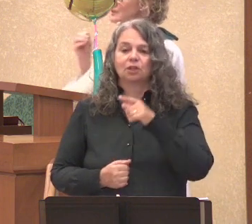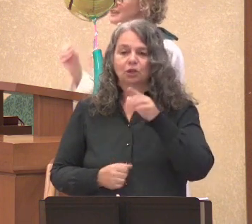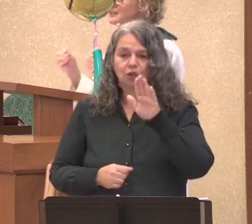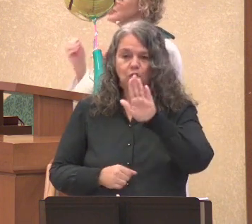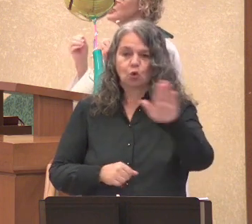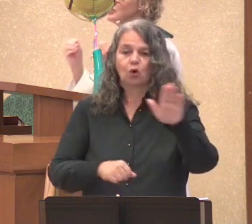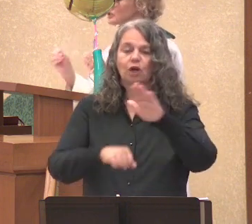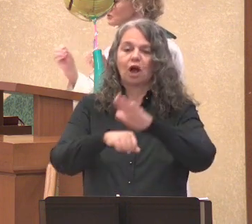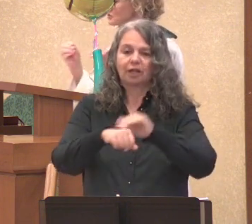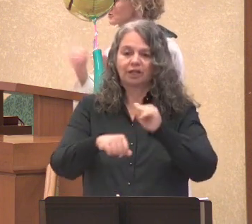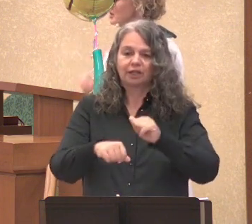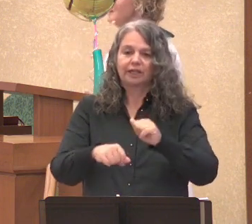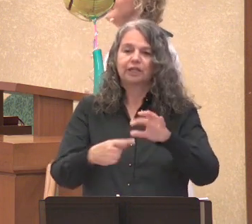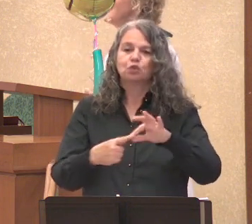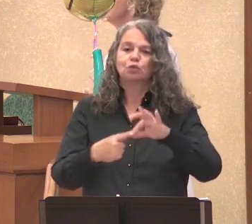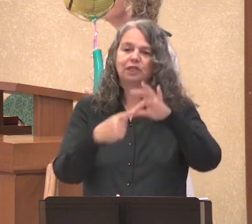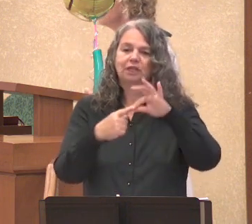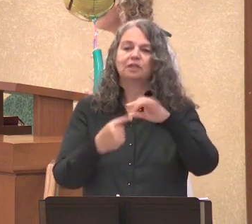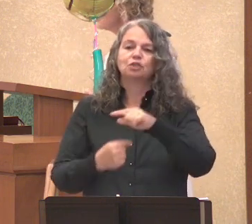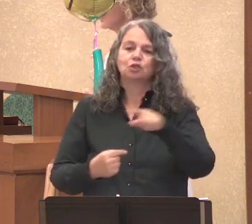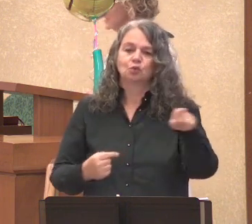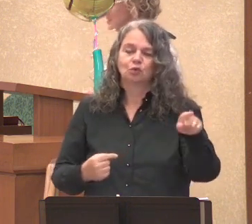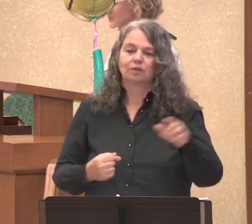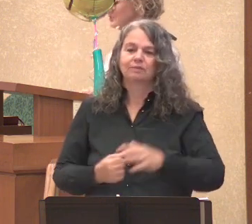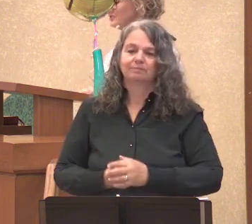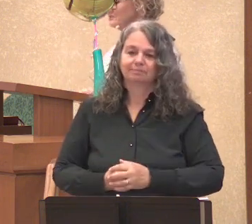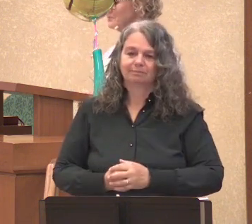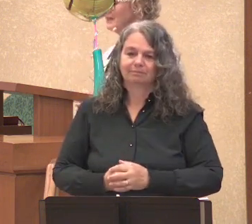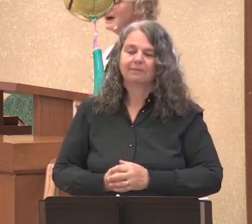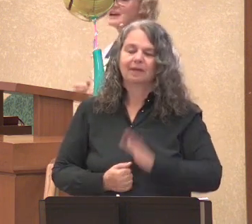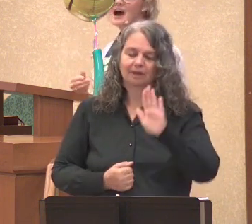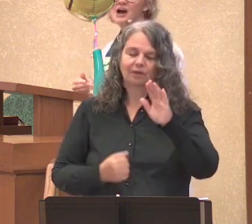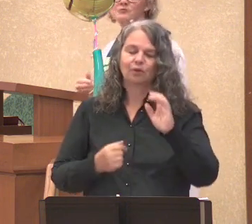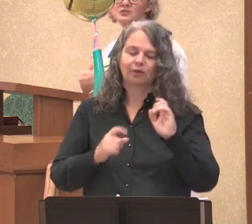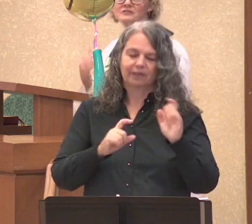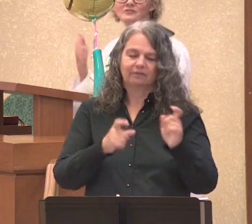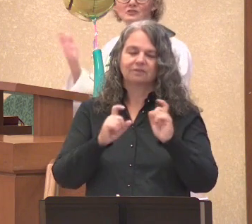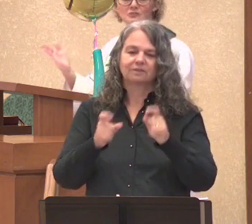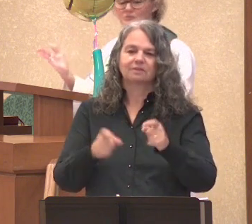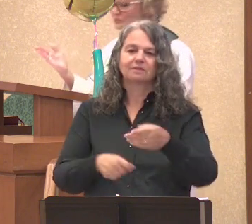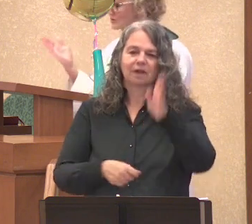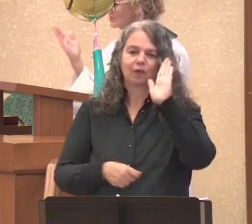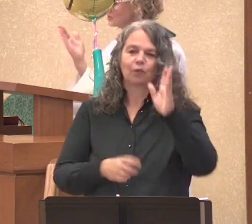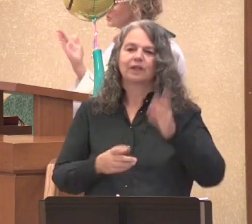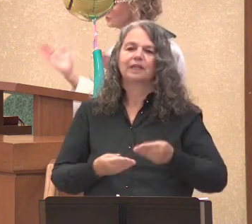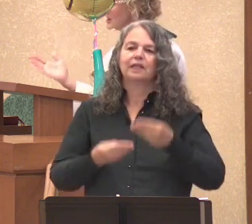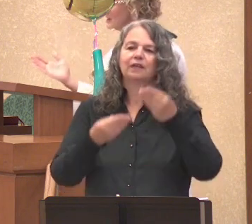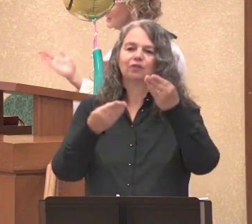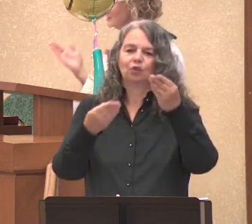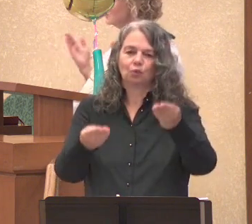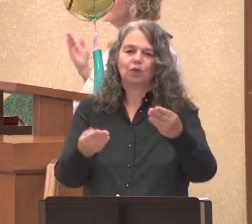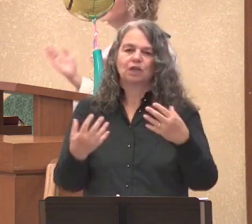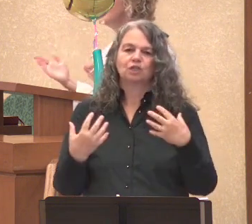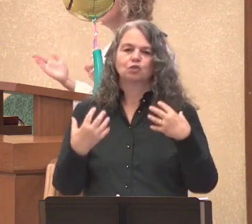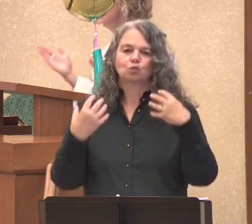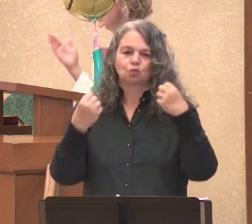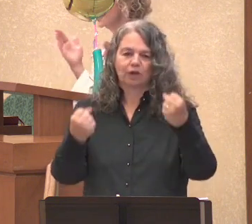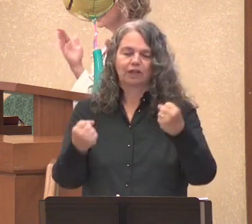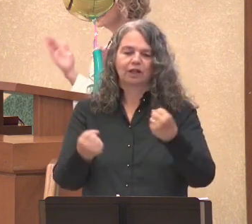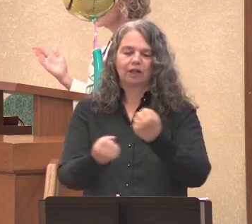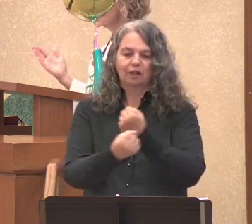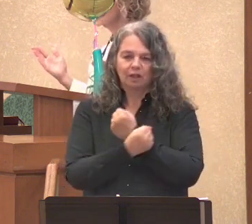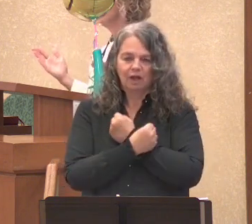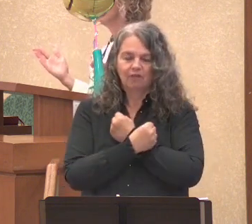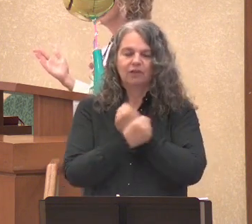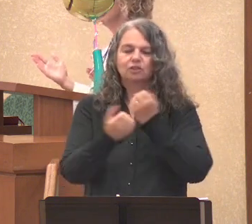is unique to you and your gifts. God will give you the strength to love and